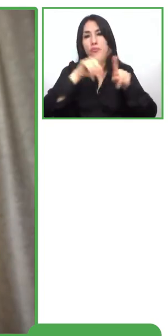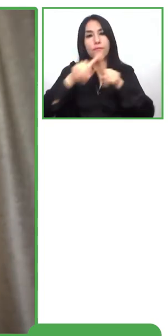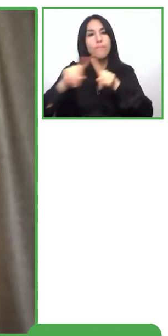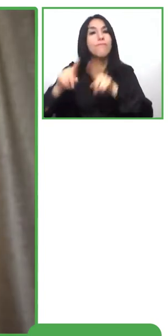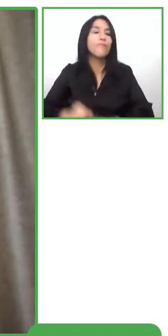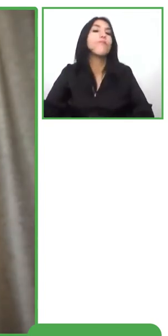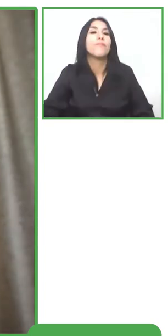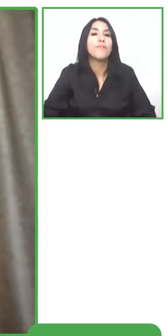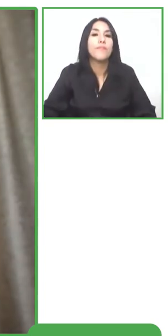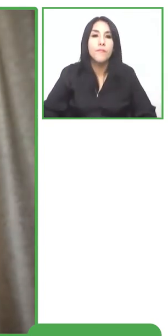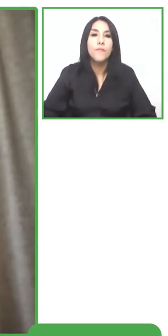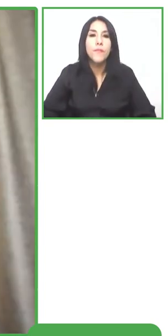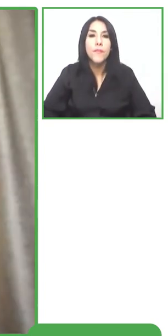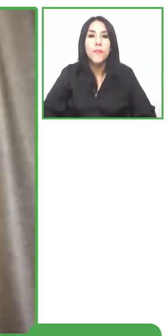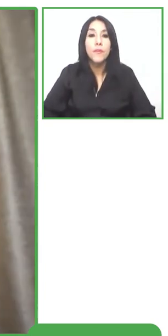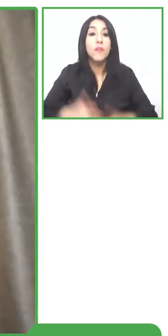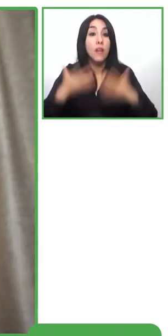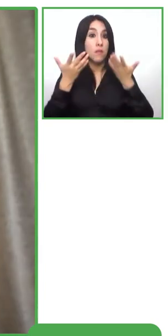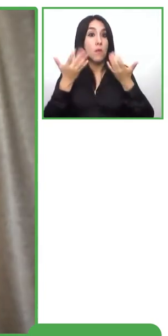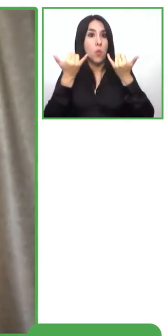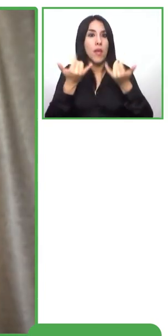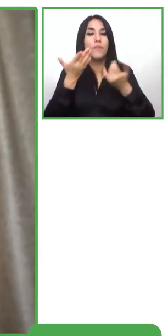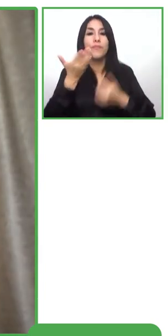He's rather